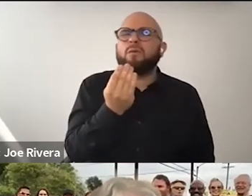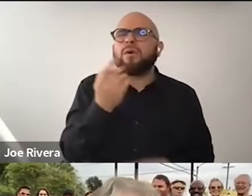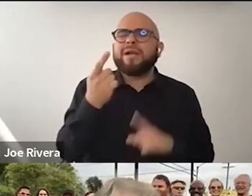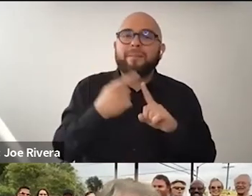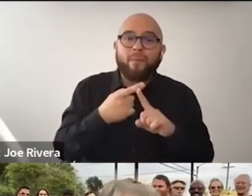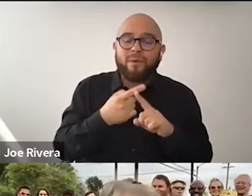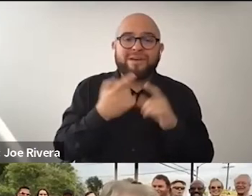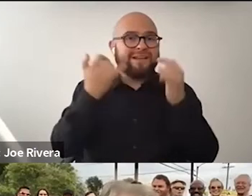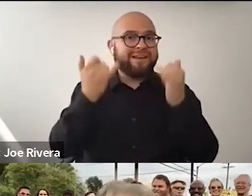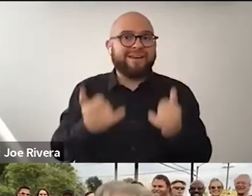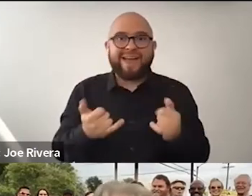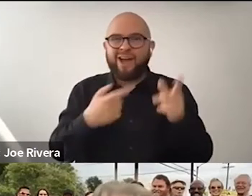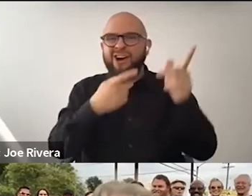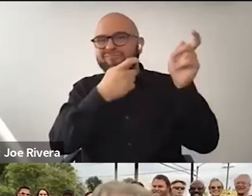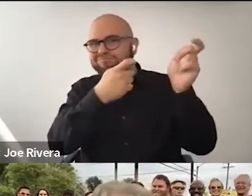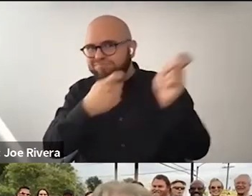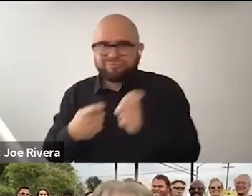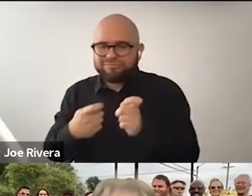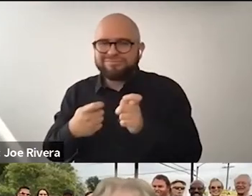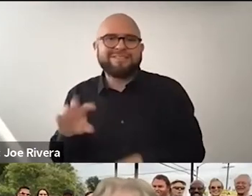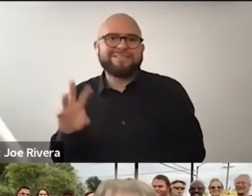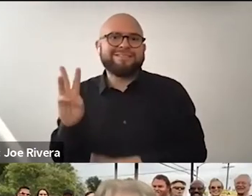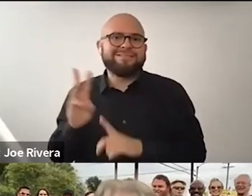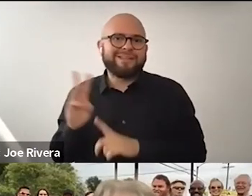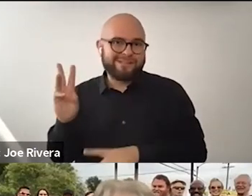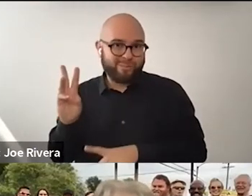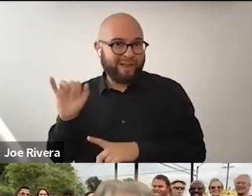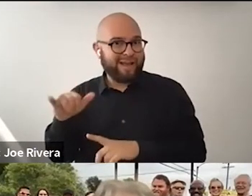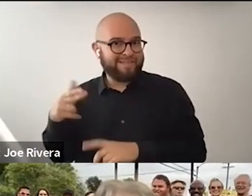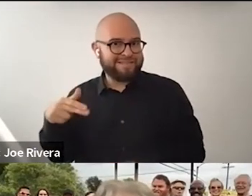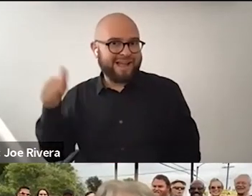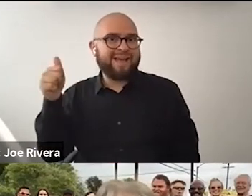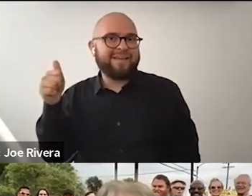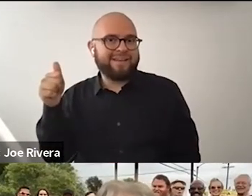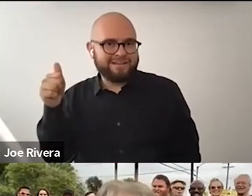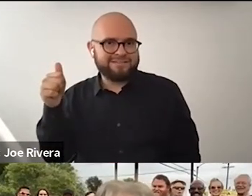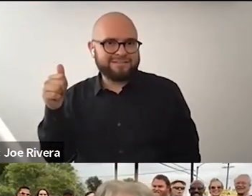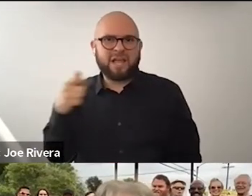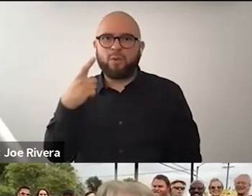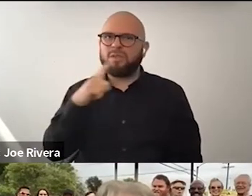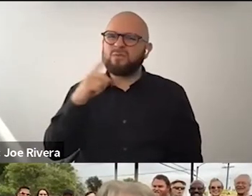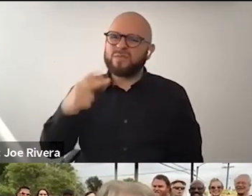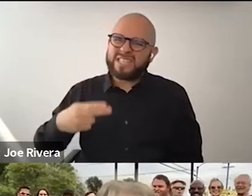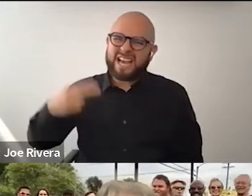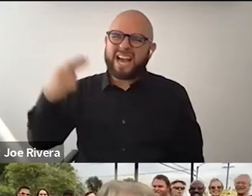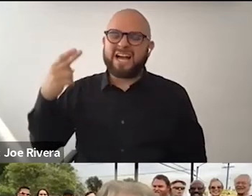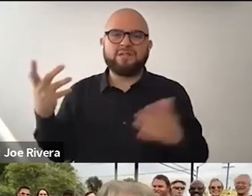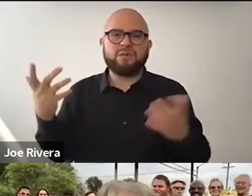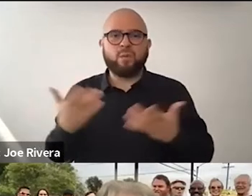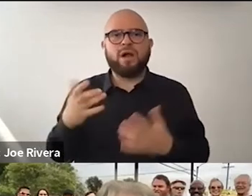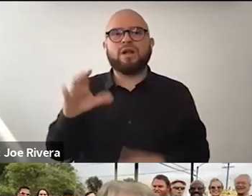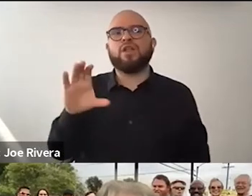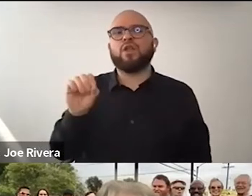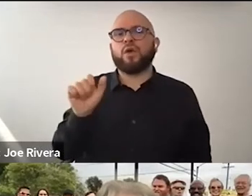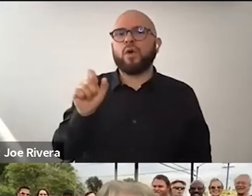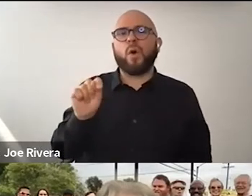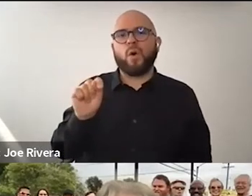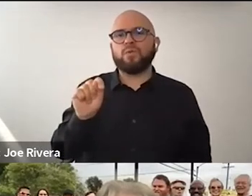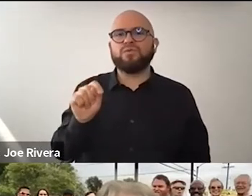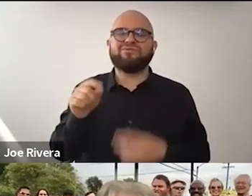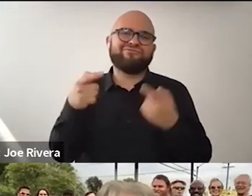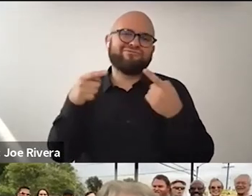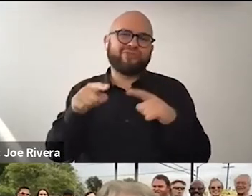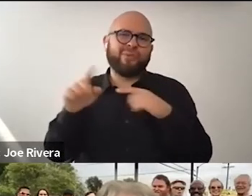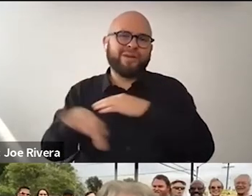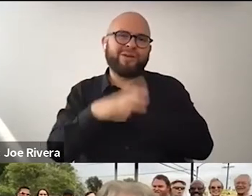that actually fluctuates really high is a station called Coast, and that's during Christmas time, where it goes to what it used to be. And that lasts for